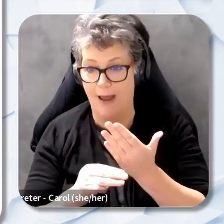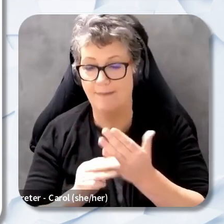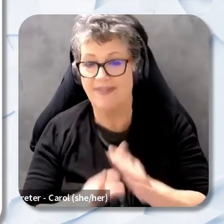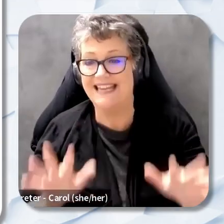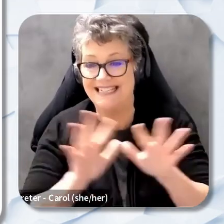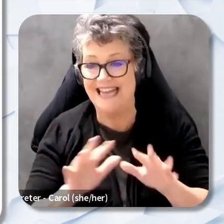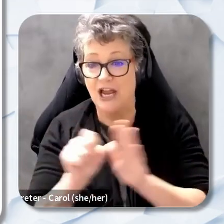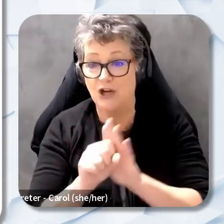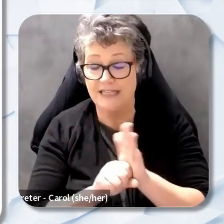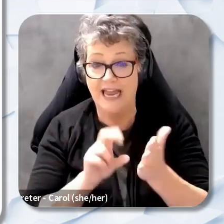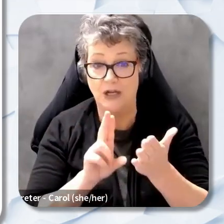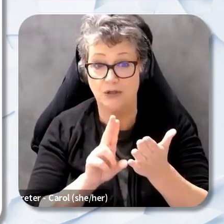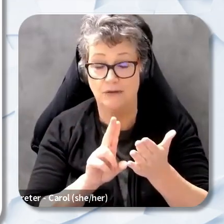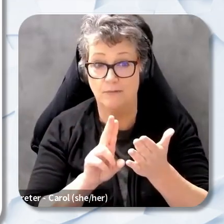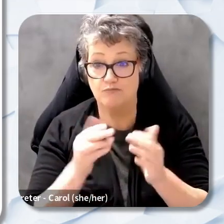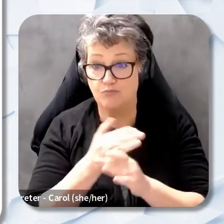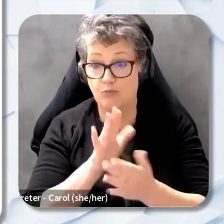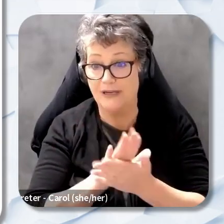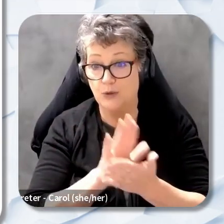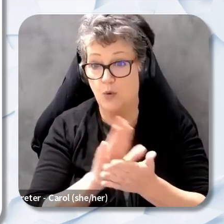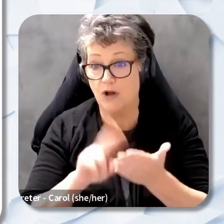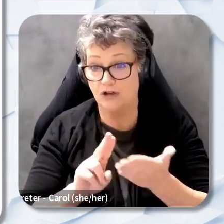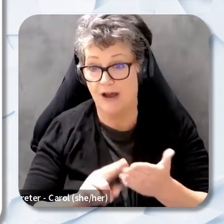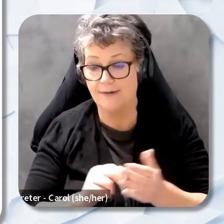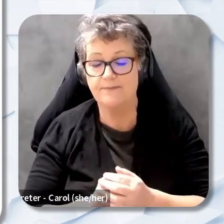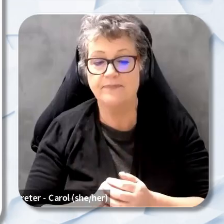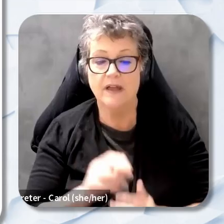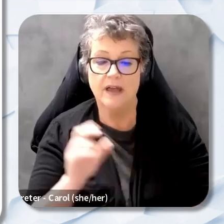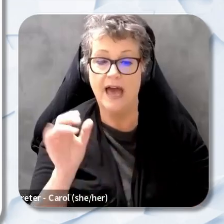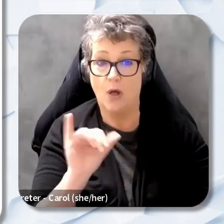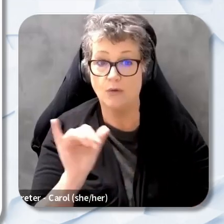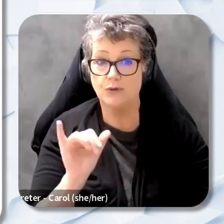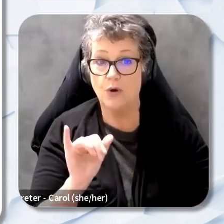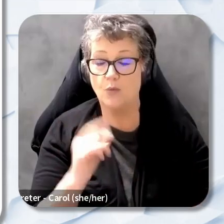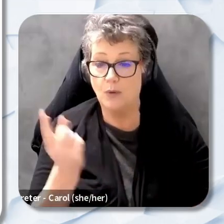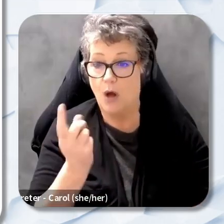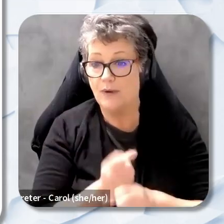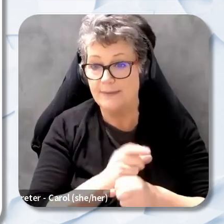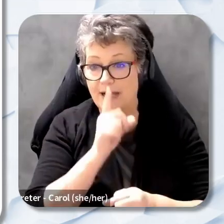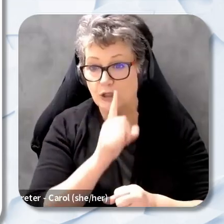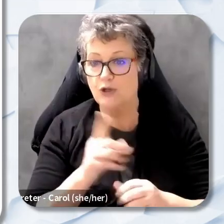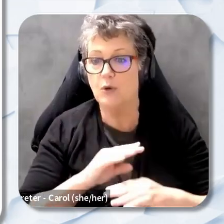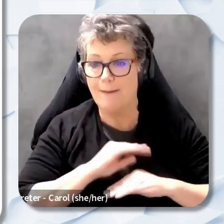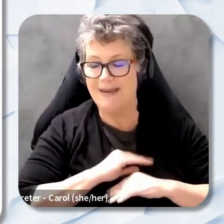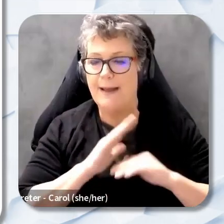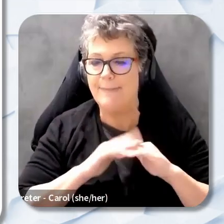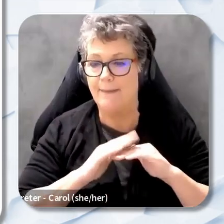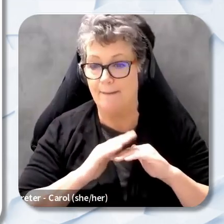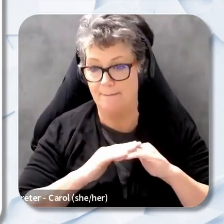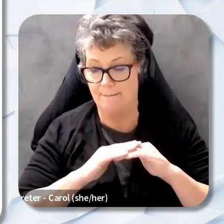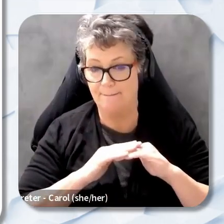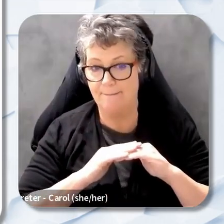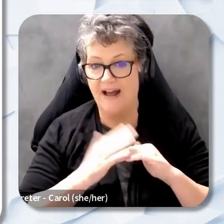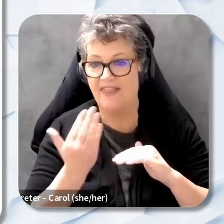state preschool contract. And then we're always going to make sure that you're meeting at least